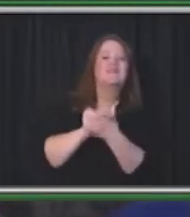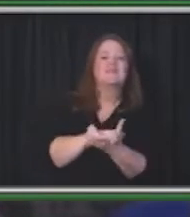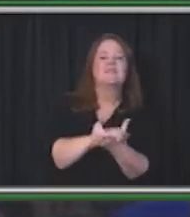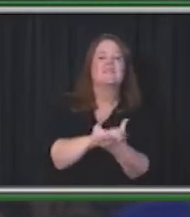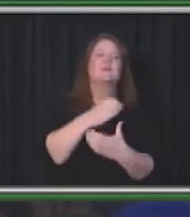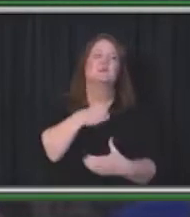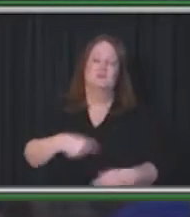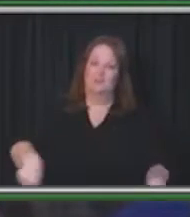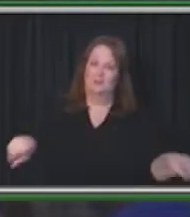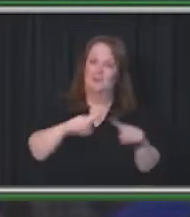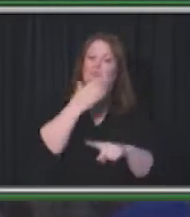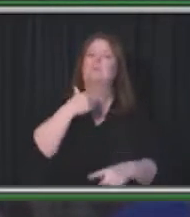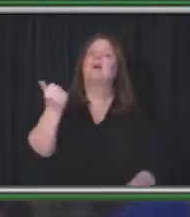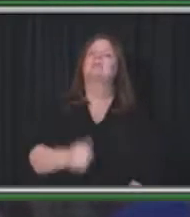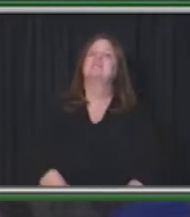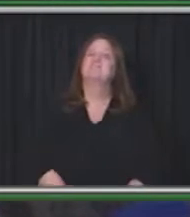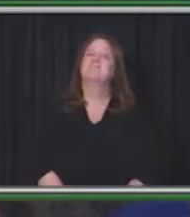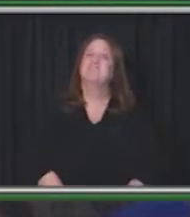we wish you all the best.